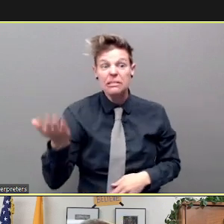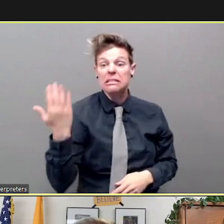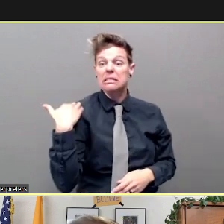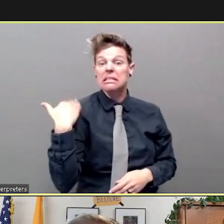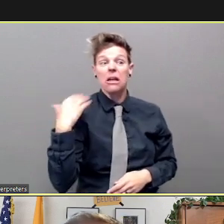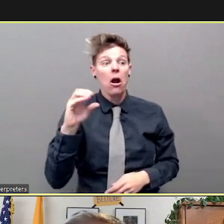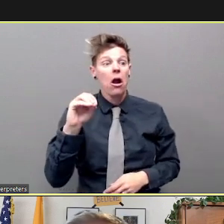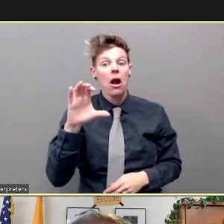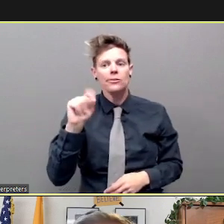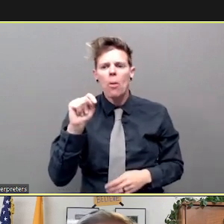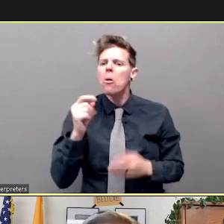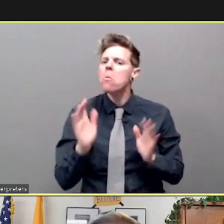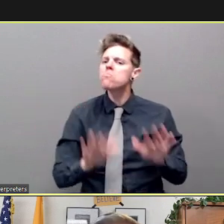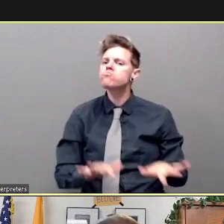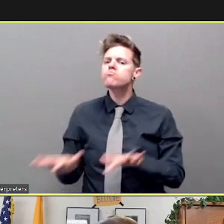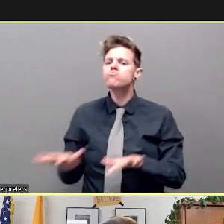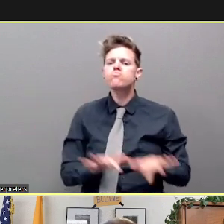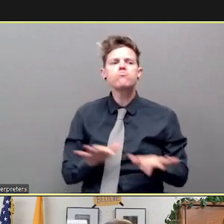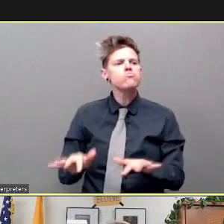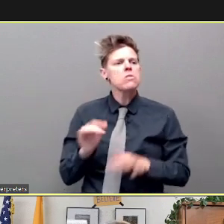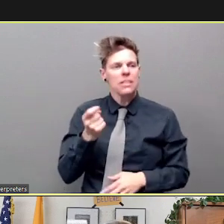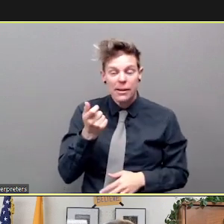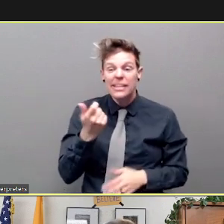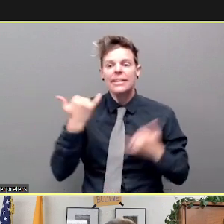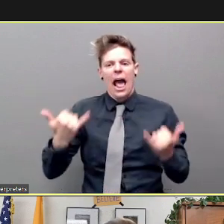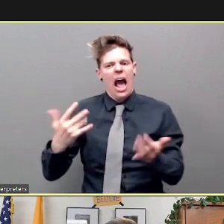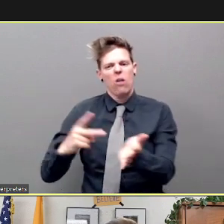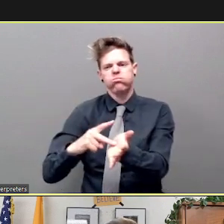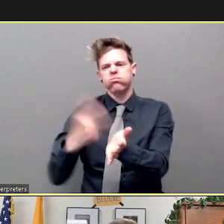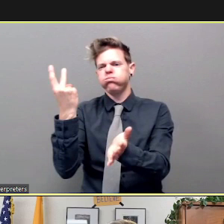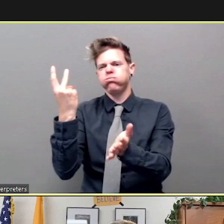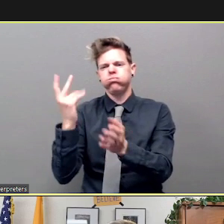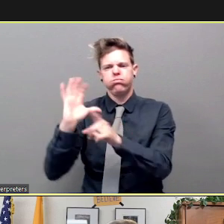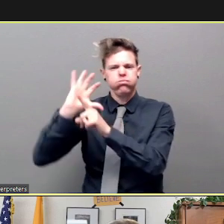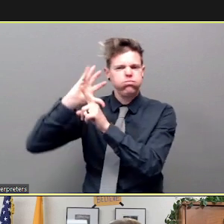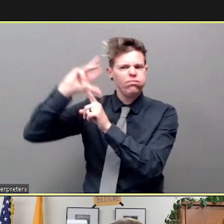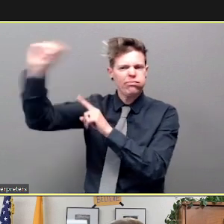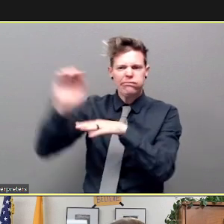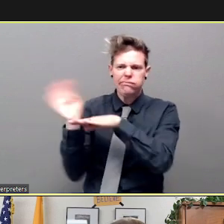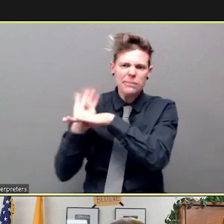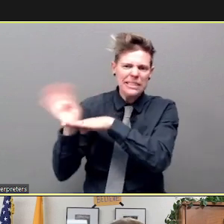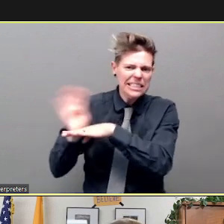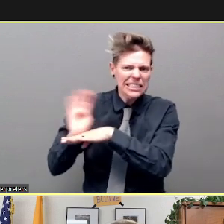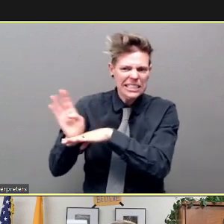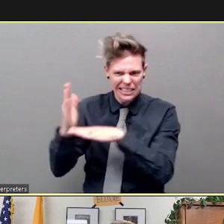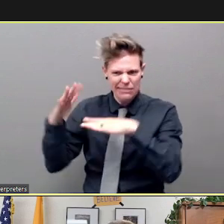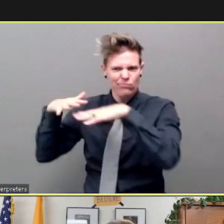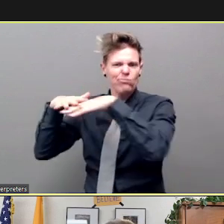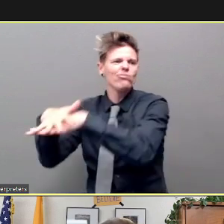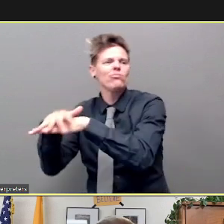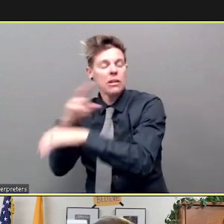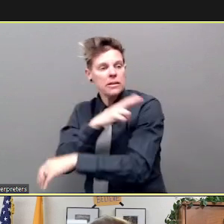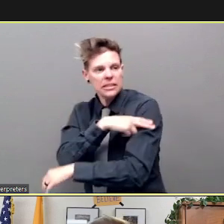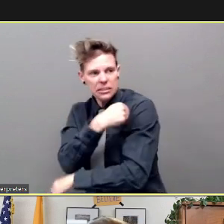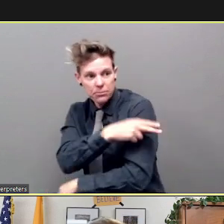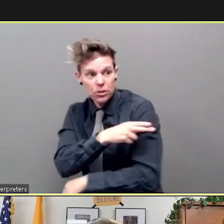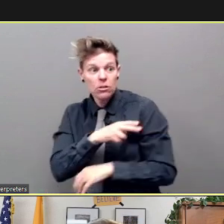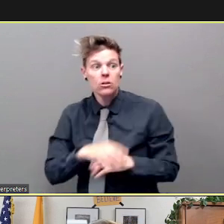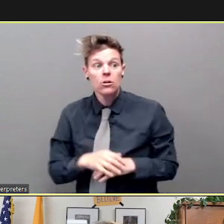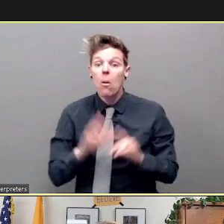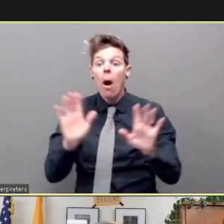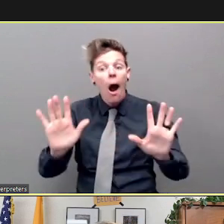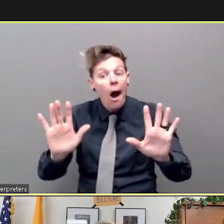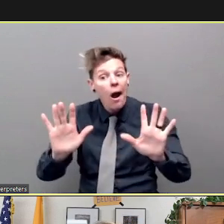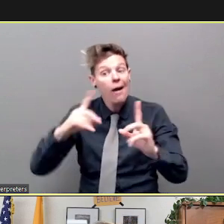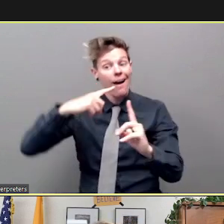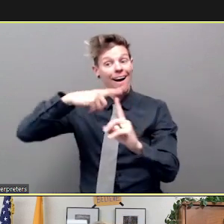than a doubling of the number of people in the hospital with COVID as a primary diagnosis. But again, good news, a lot lower percent of people